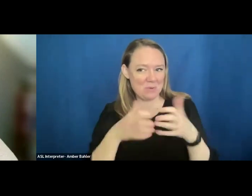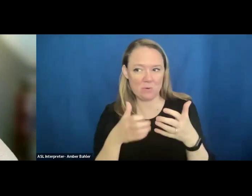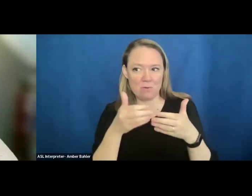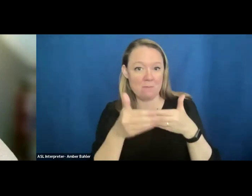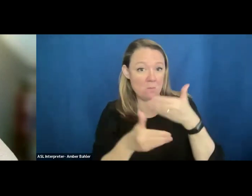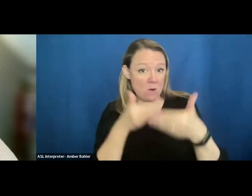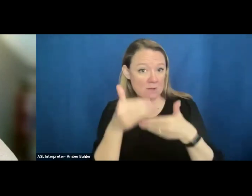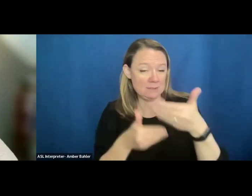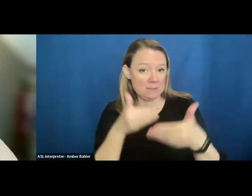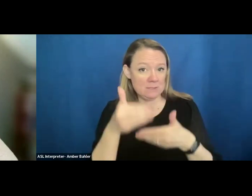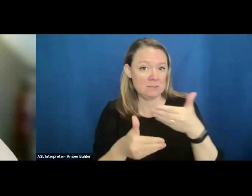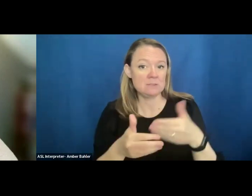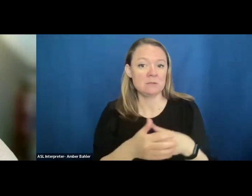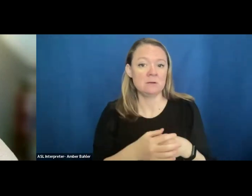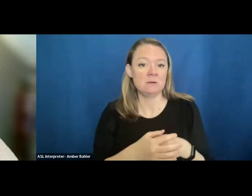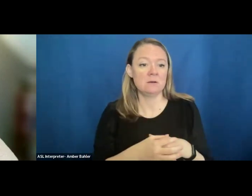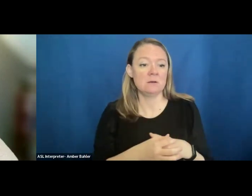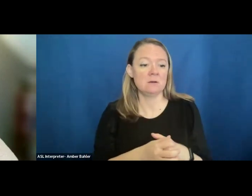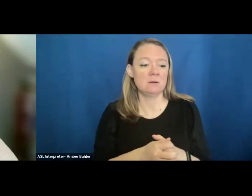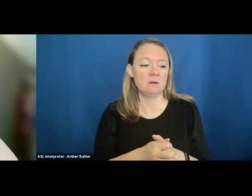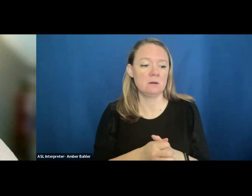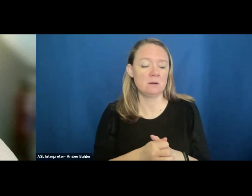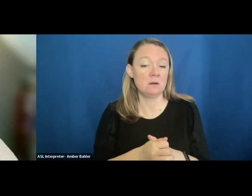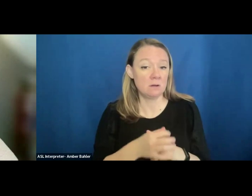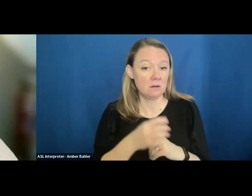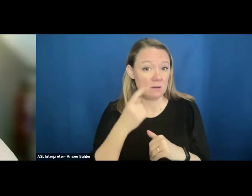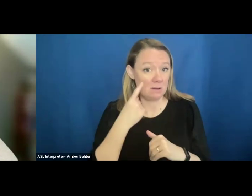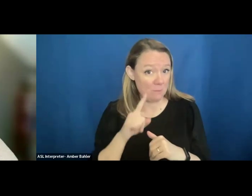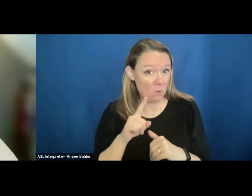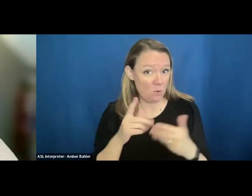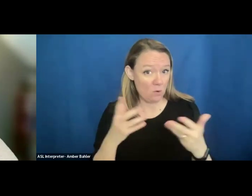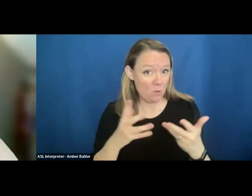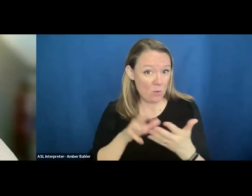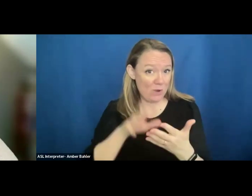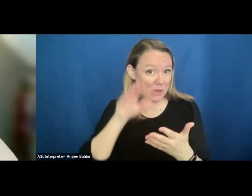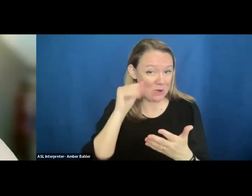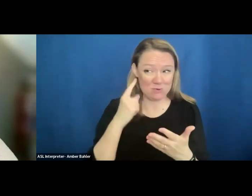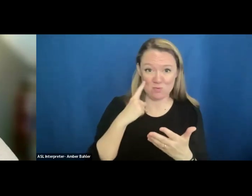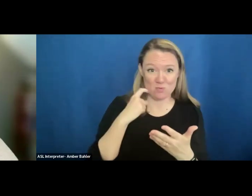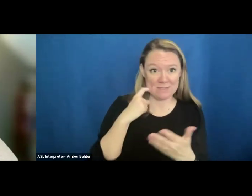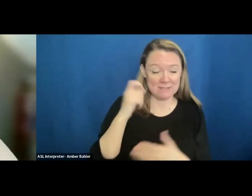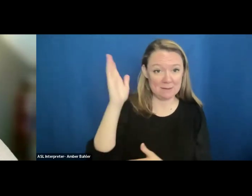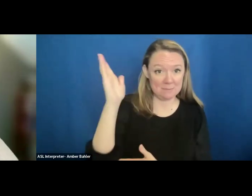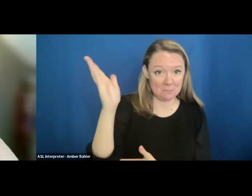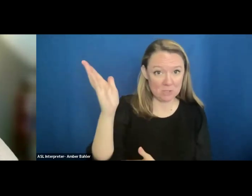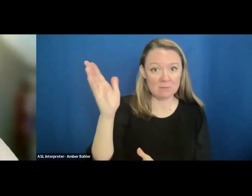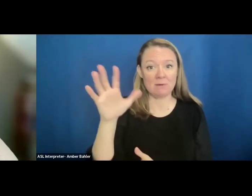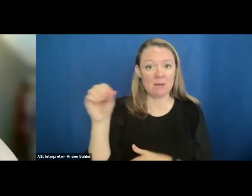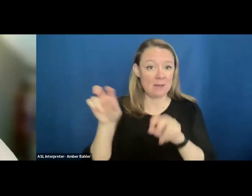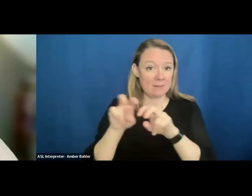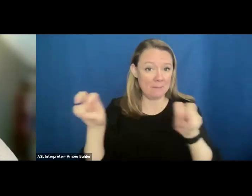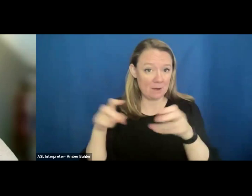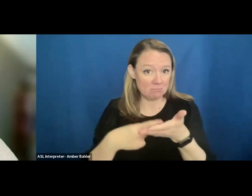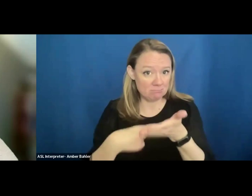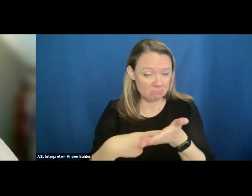what we learned in the presentation and panel discussion we just had.